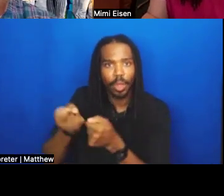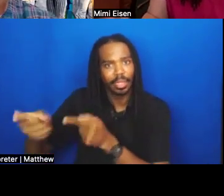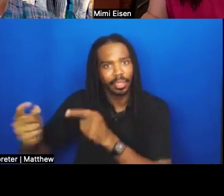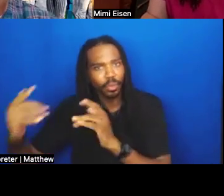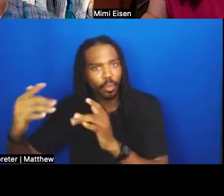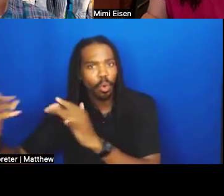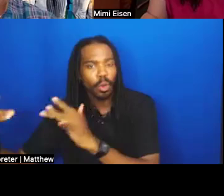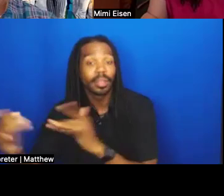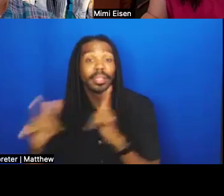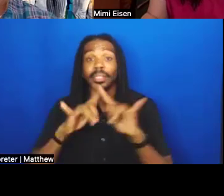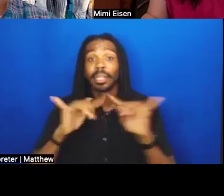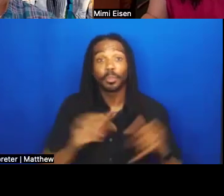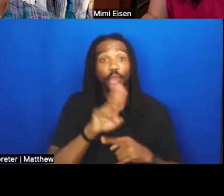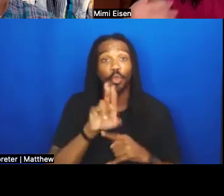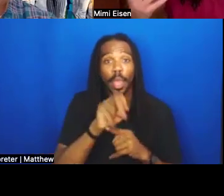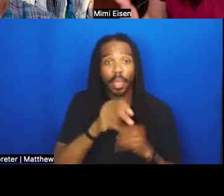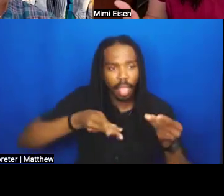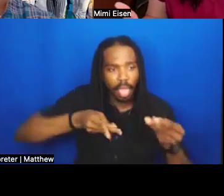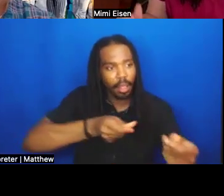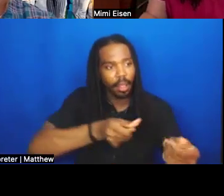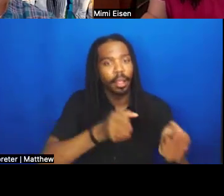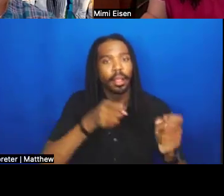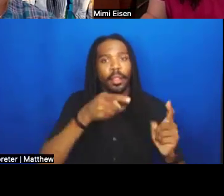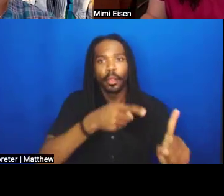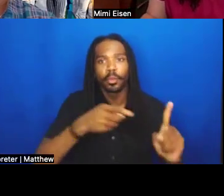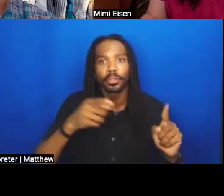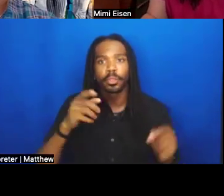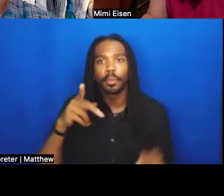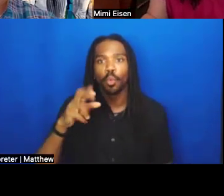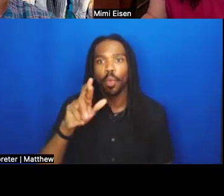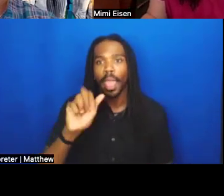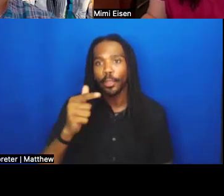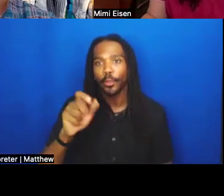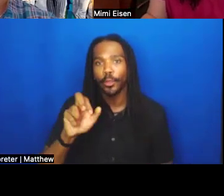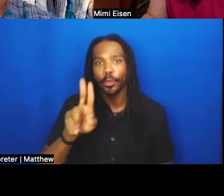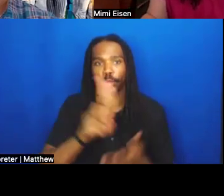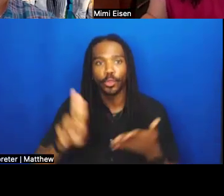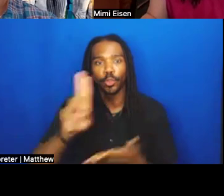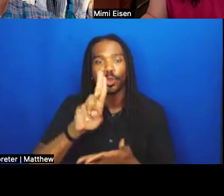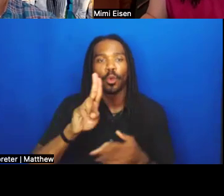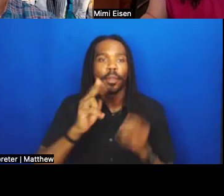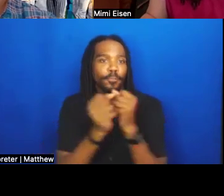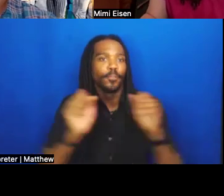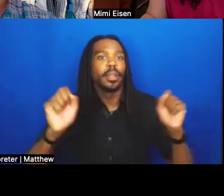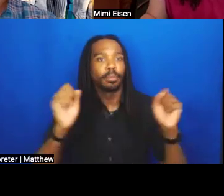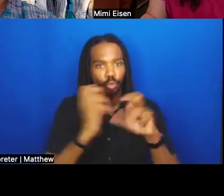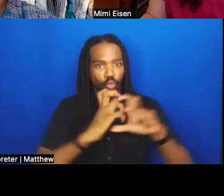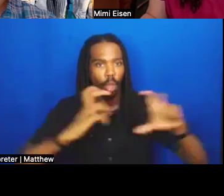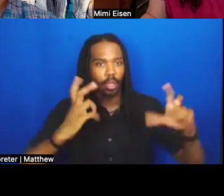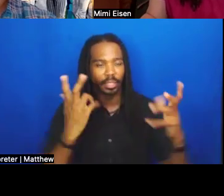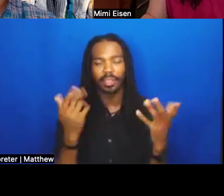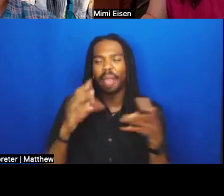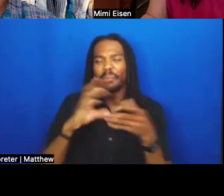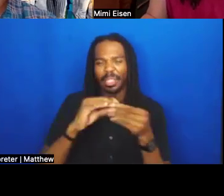PragerU freedom trucks. And now I'm going to talk about a PragerU video like Jesse did earlier. These trucks that are